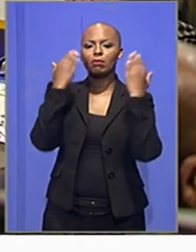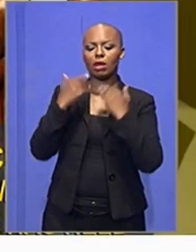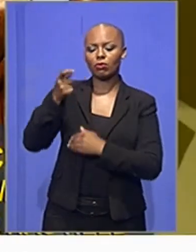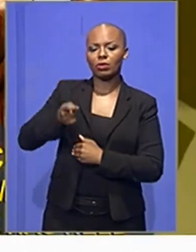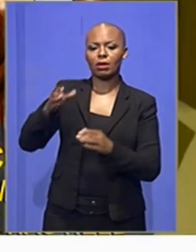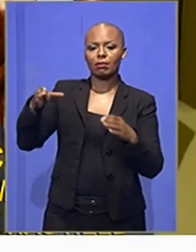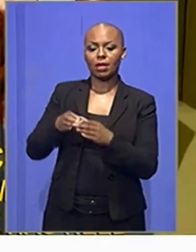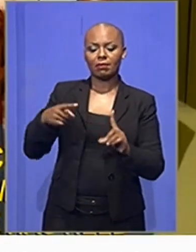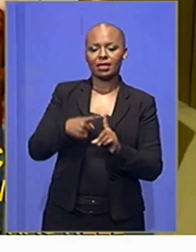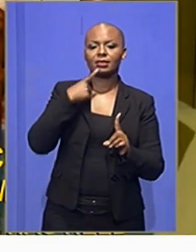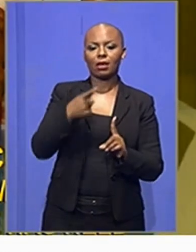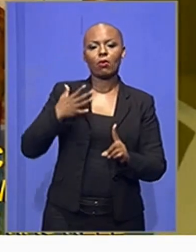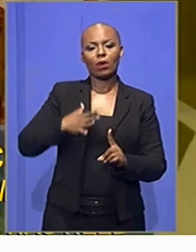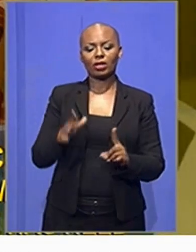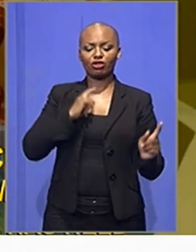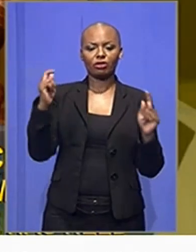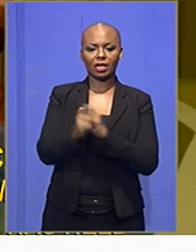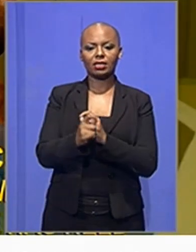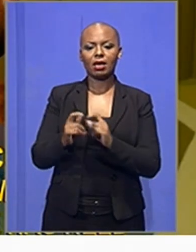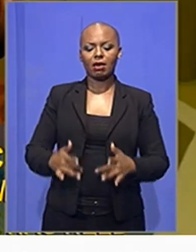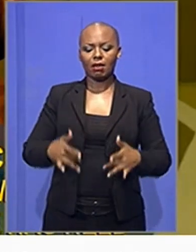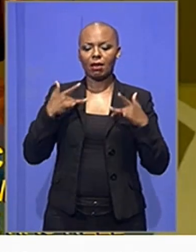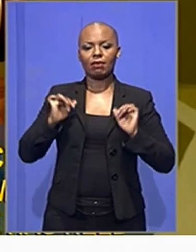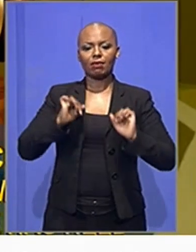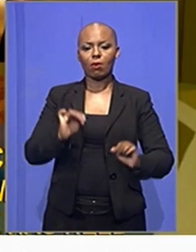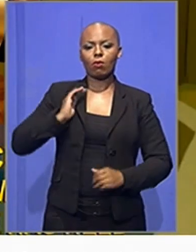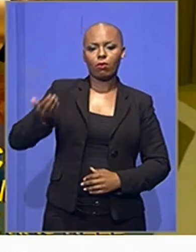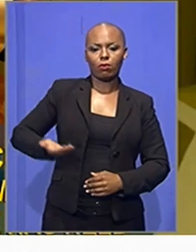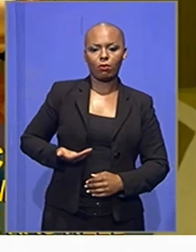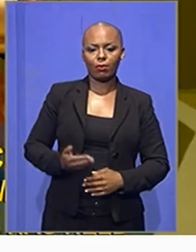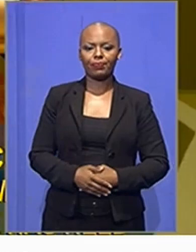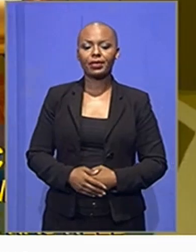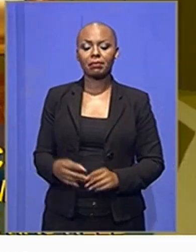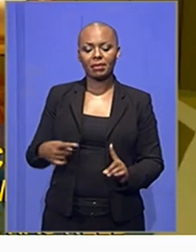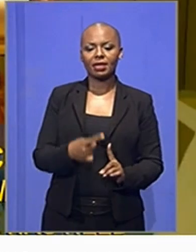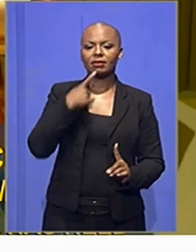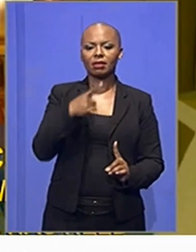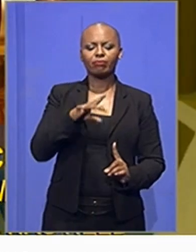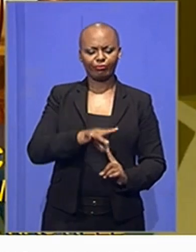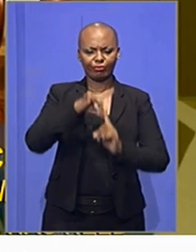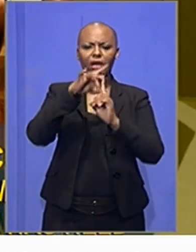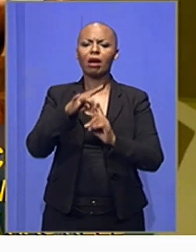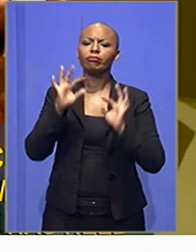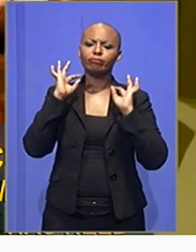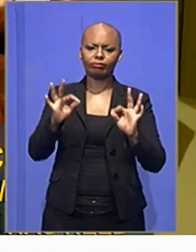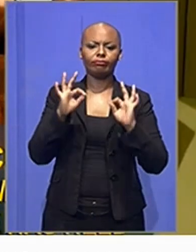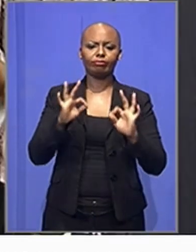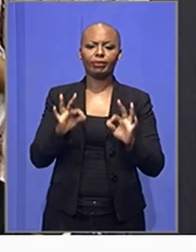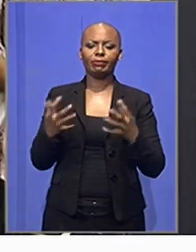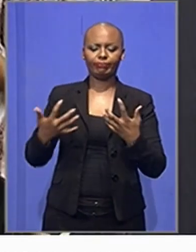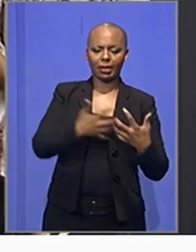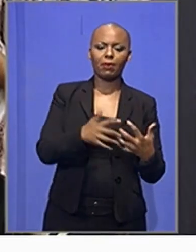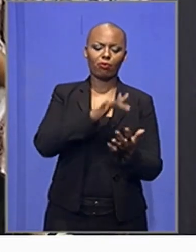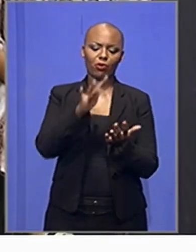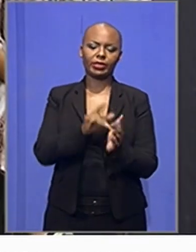diphetoho ntlafatsong ya basadi. Ba bang lekaleng la molao ba dumela ha e leng kgetheng ya loketseng maemo ana. Well, I think if we're going to look at